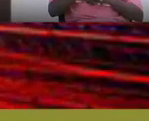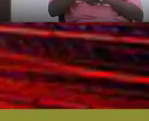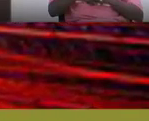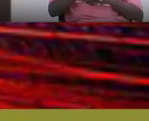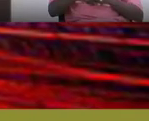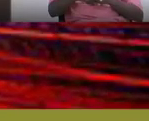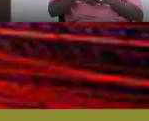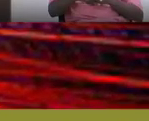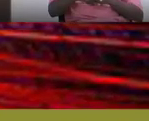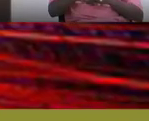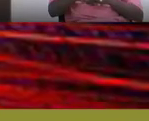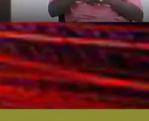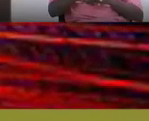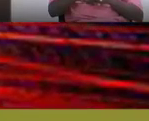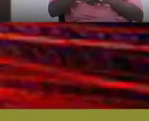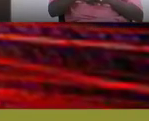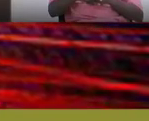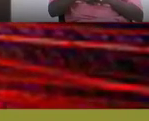after.